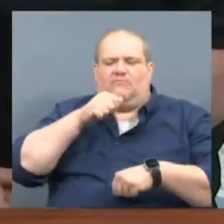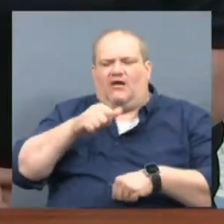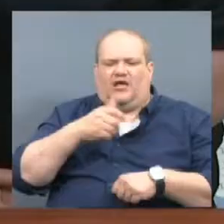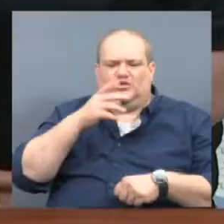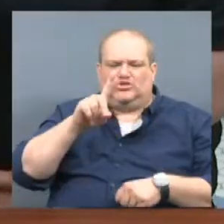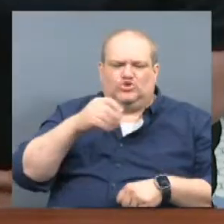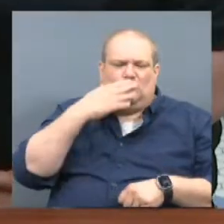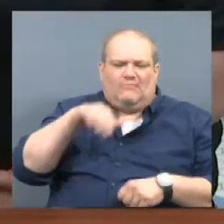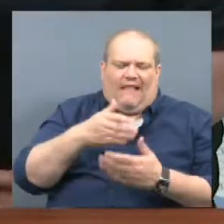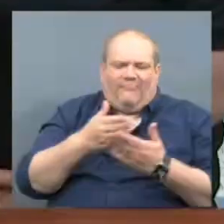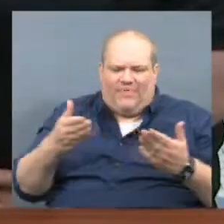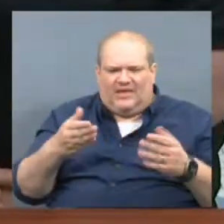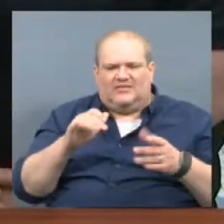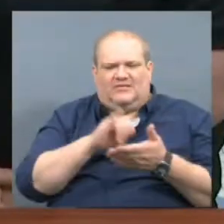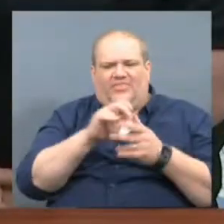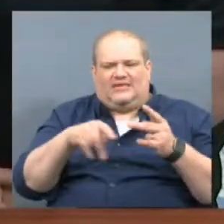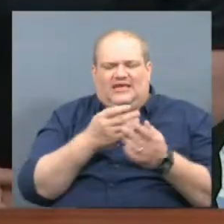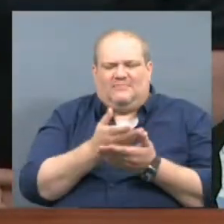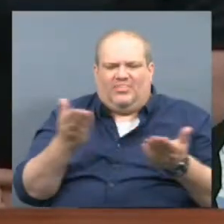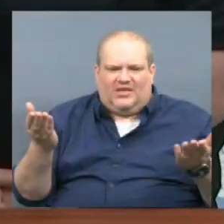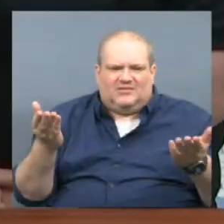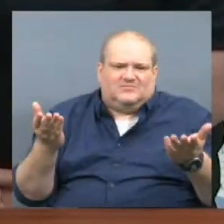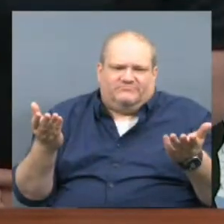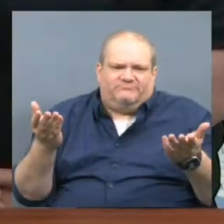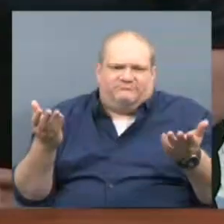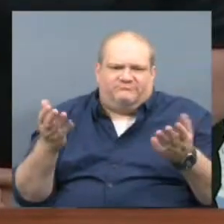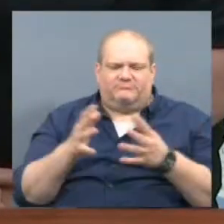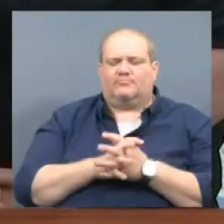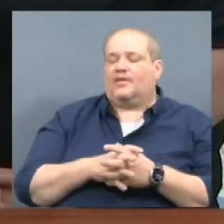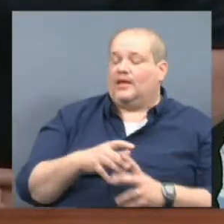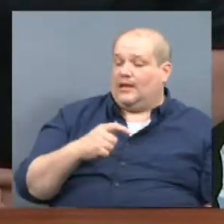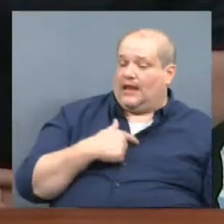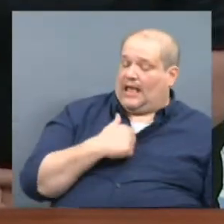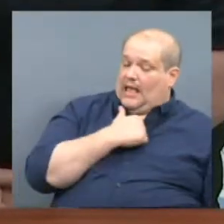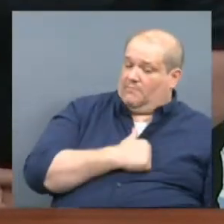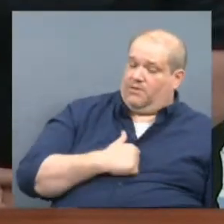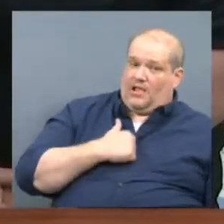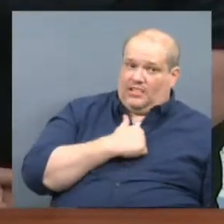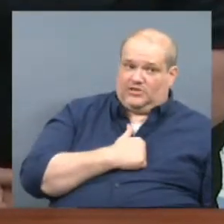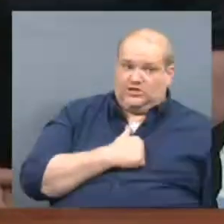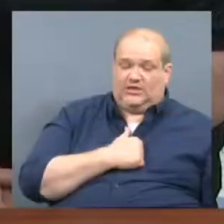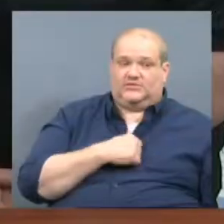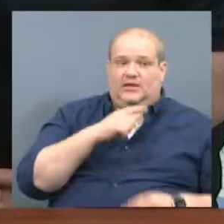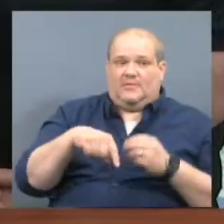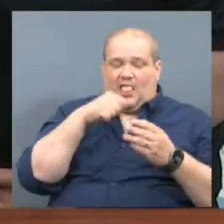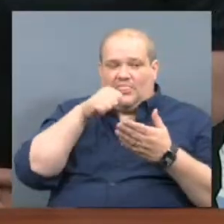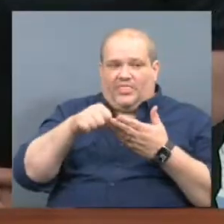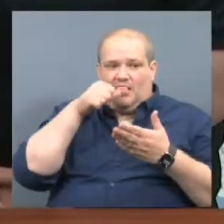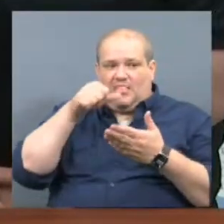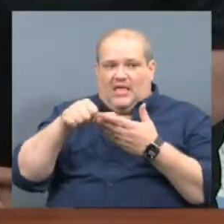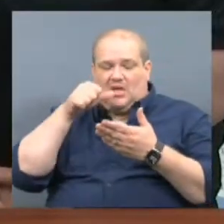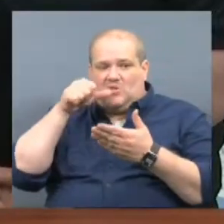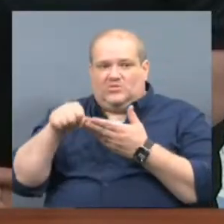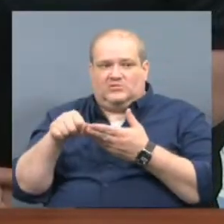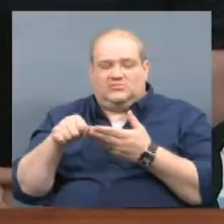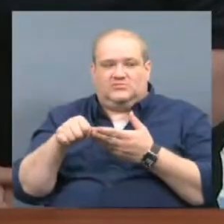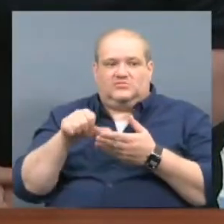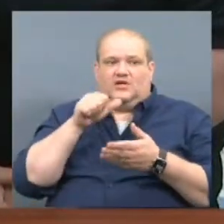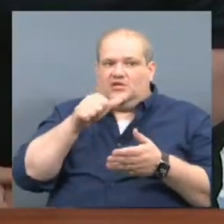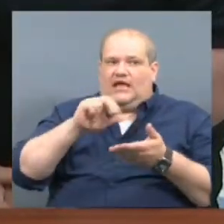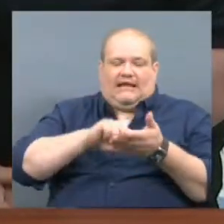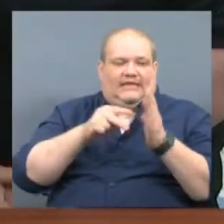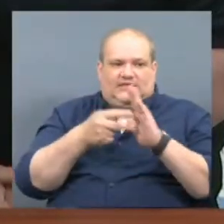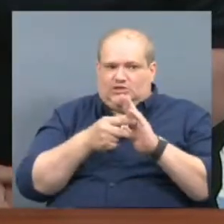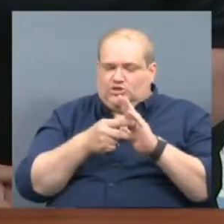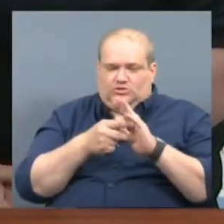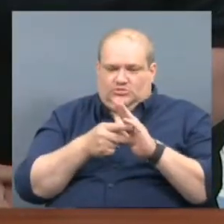bad things or anything like that. I do apologize on the letters. It wasn't intentional.